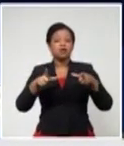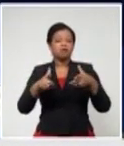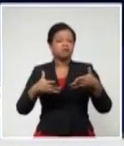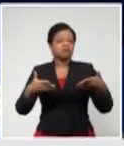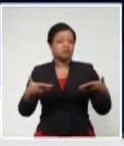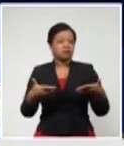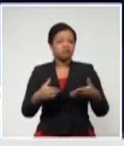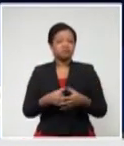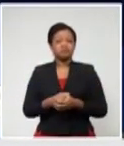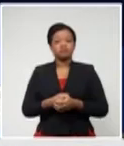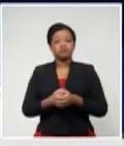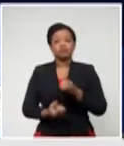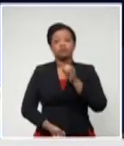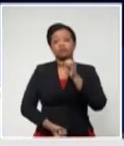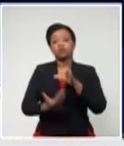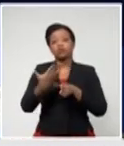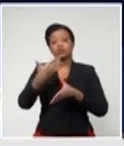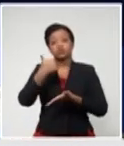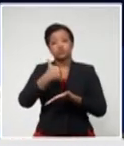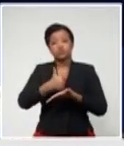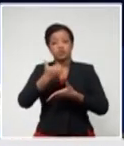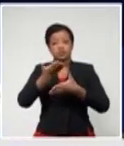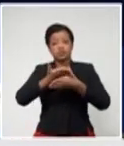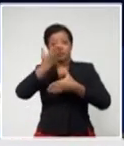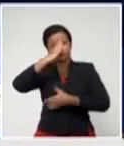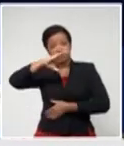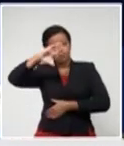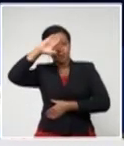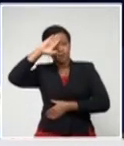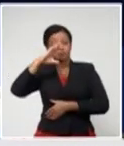the founding of the city of Santiago de Cuba.